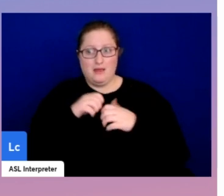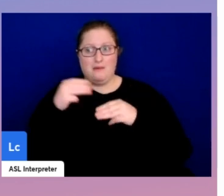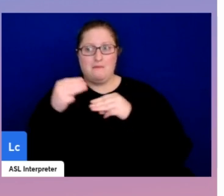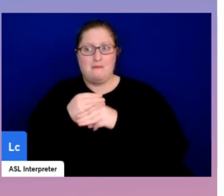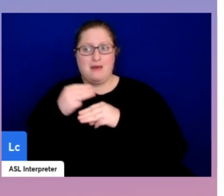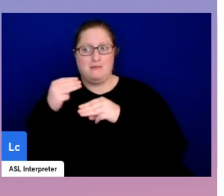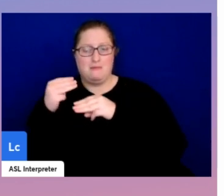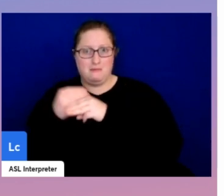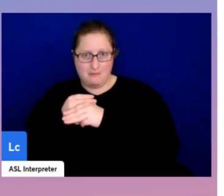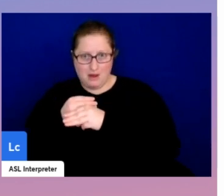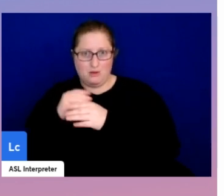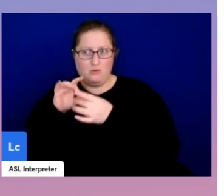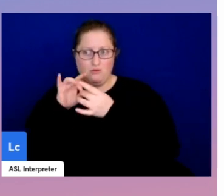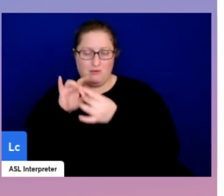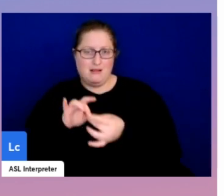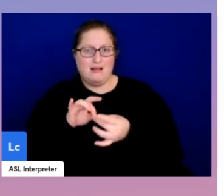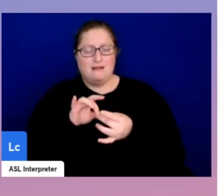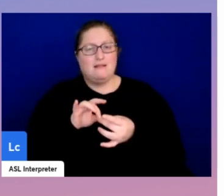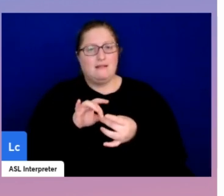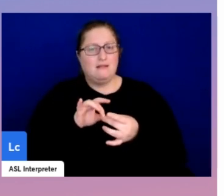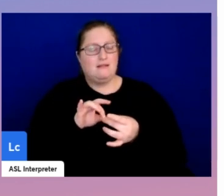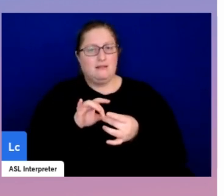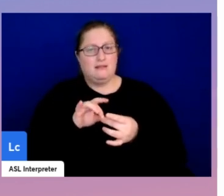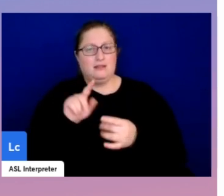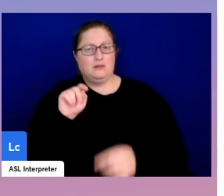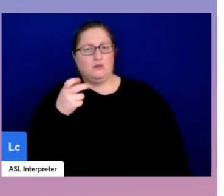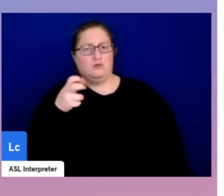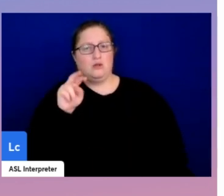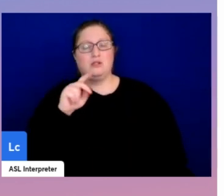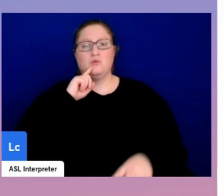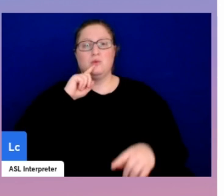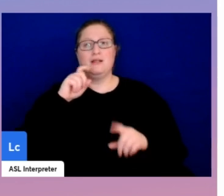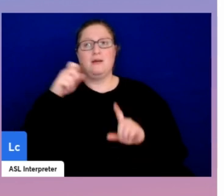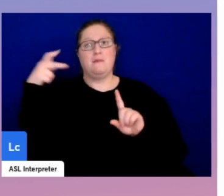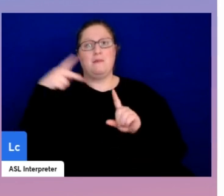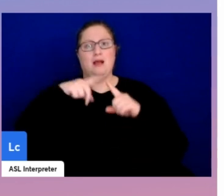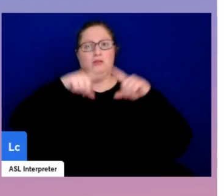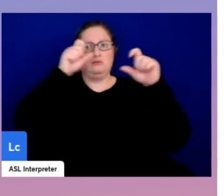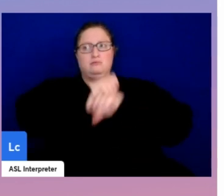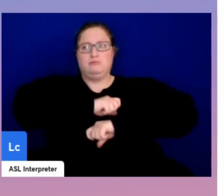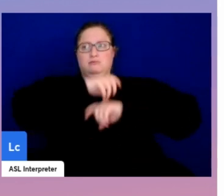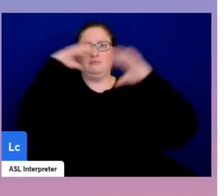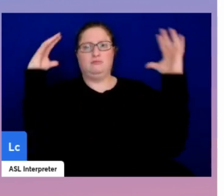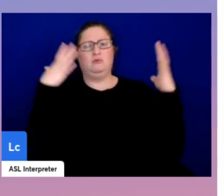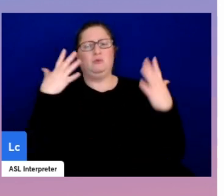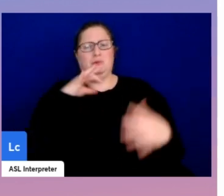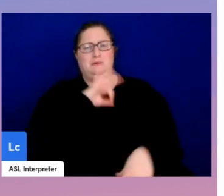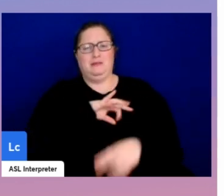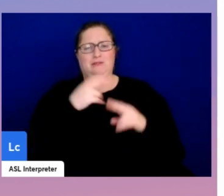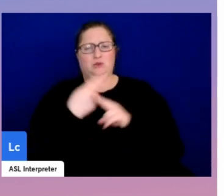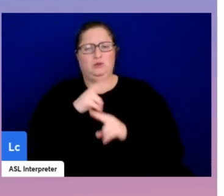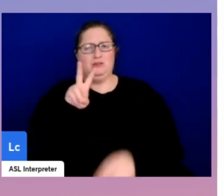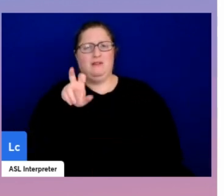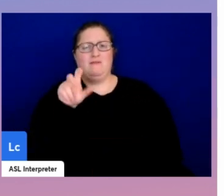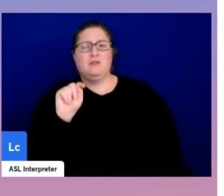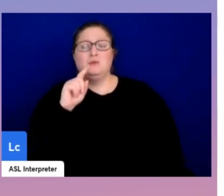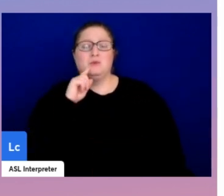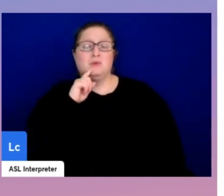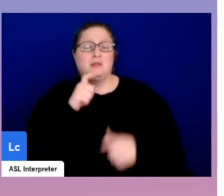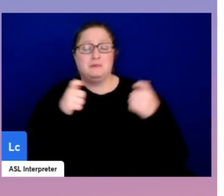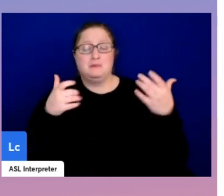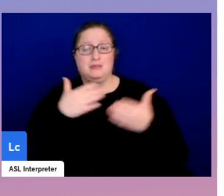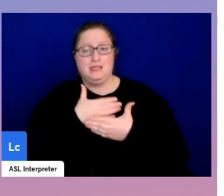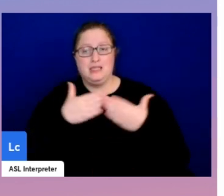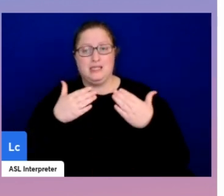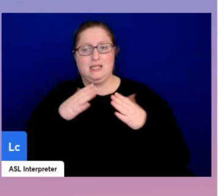Now, kind of just tying back to the whole grand picture of what are the benefits of using a tool like Vault, is really the biggest thing is it comes down to